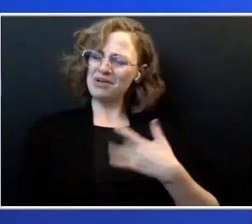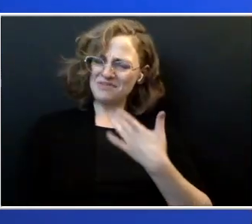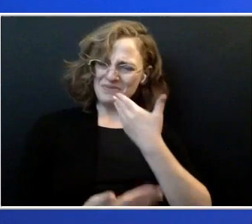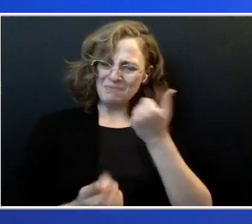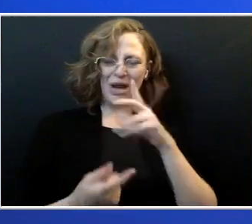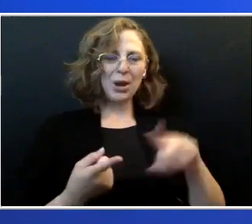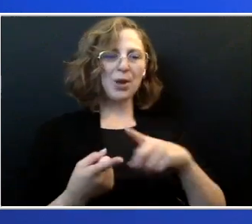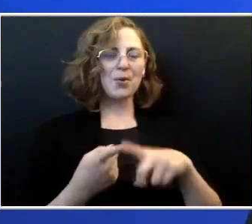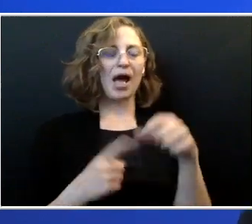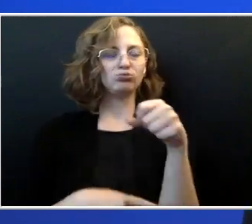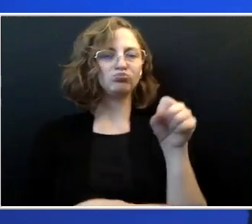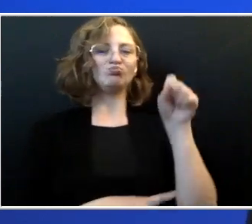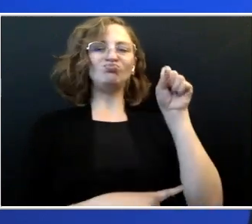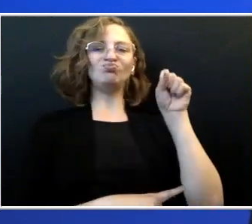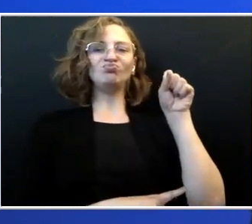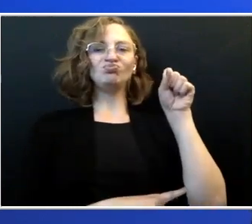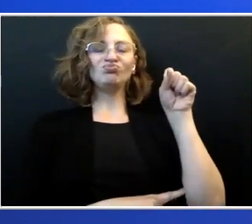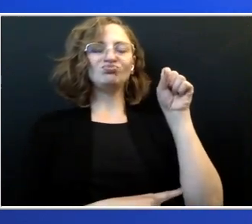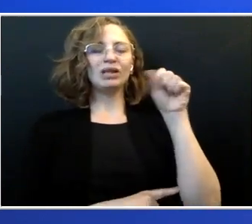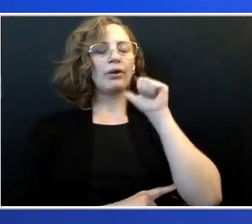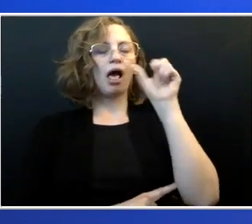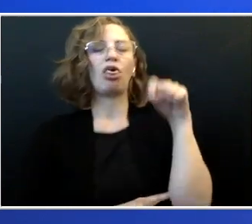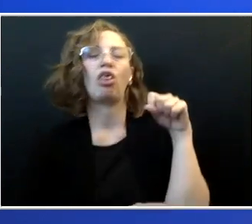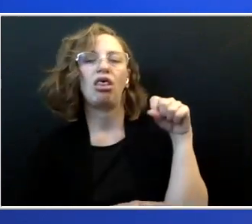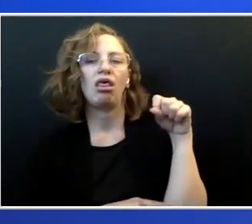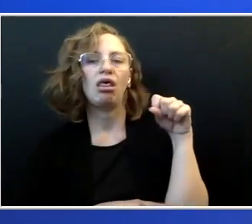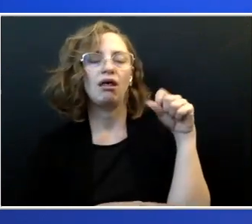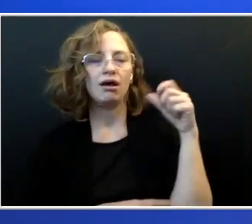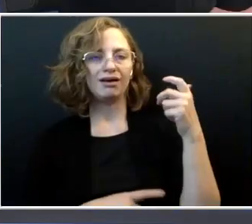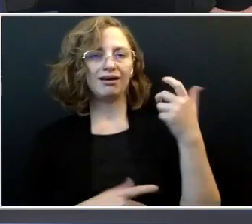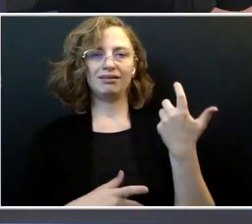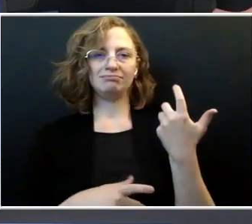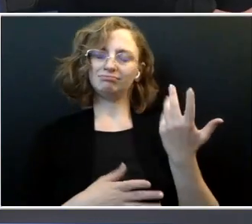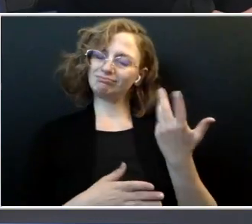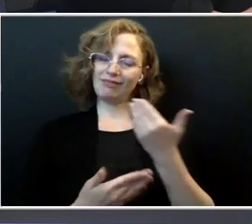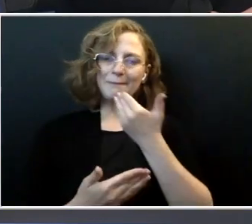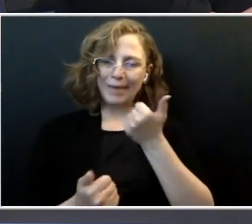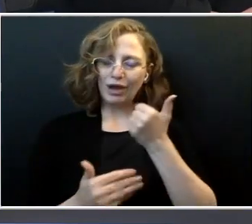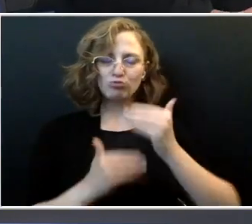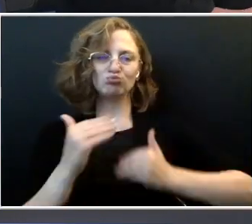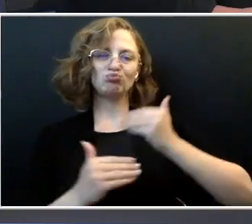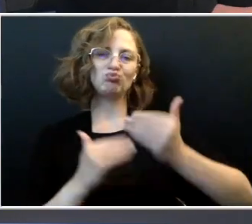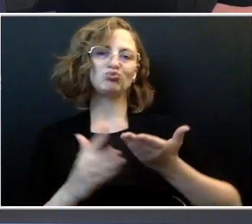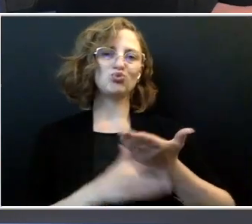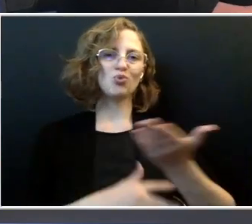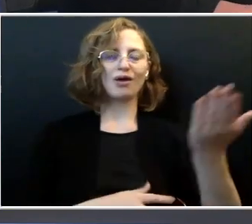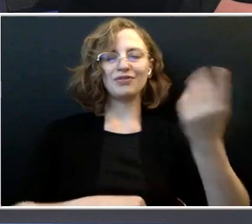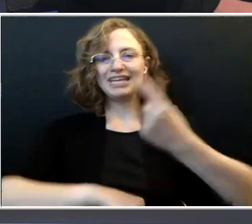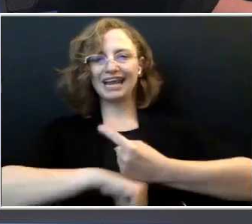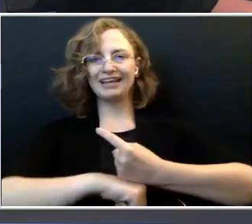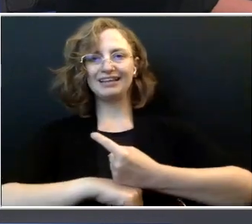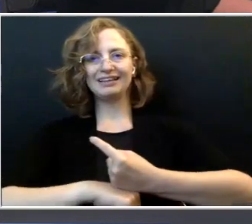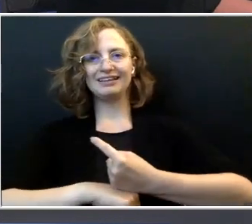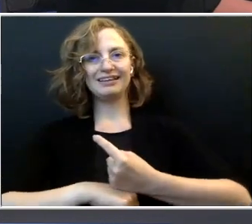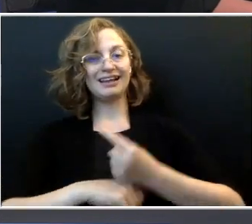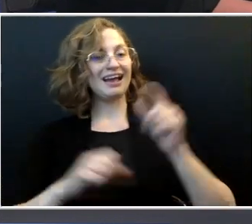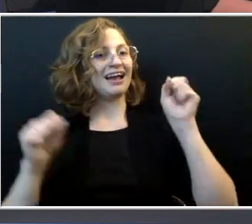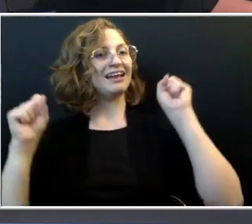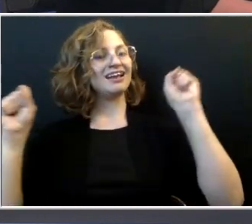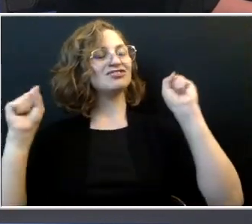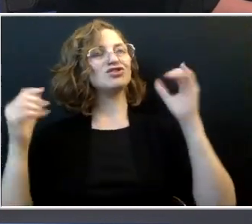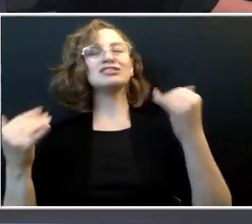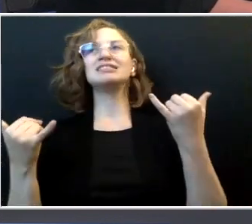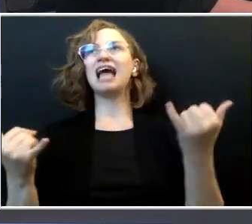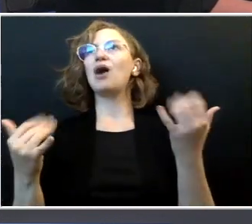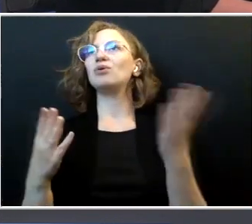ourselves better and we function throughout our day without the fatigue. And I think exercise has never been more available to us. It's on every corner,